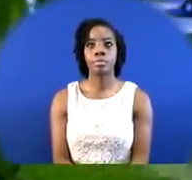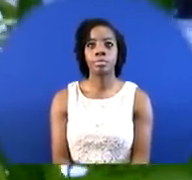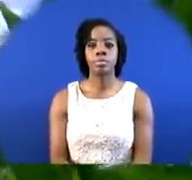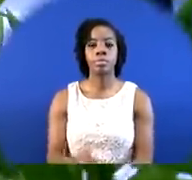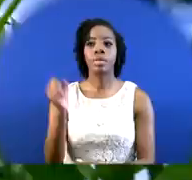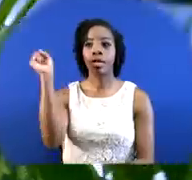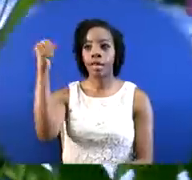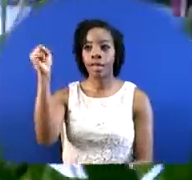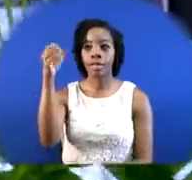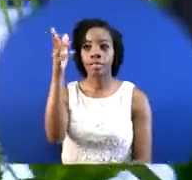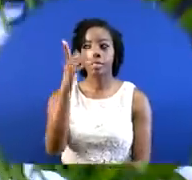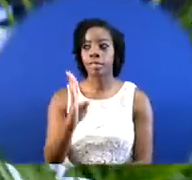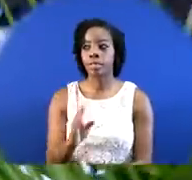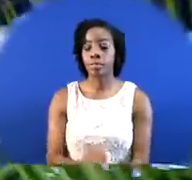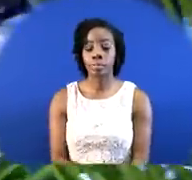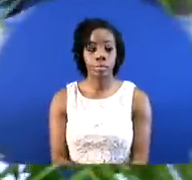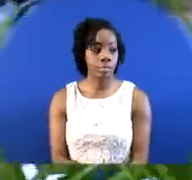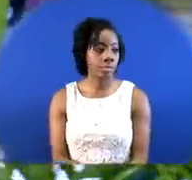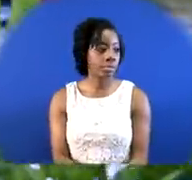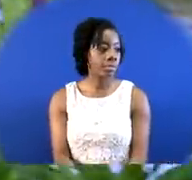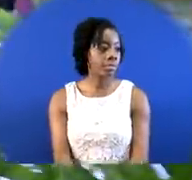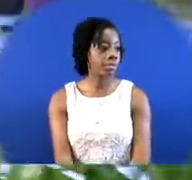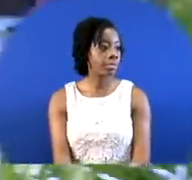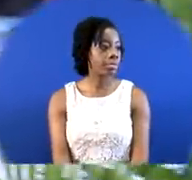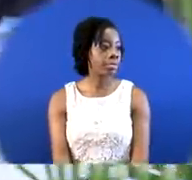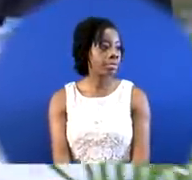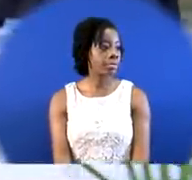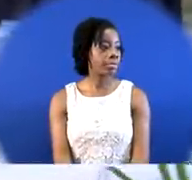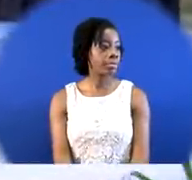Yes, God. Yes, God.